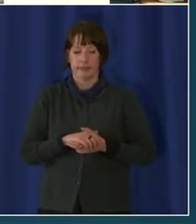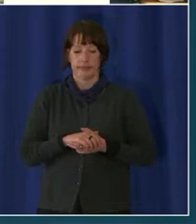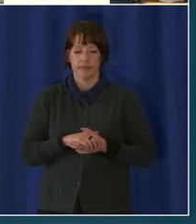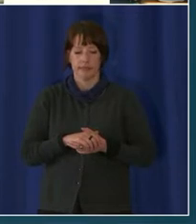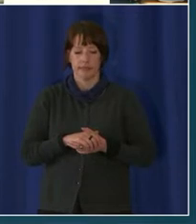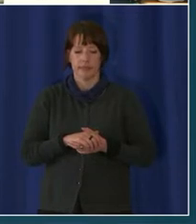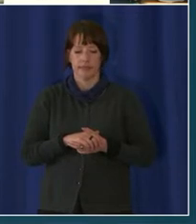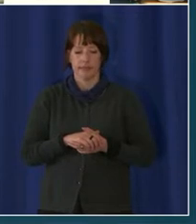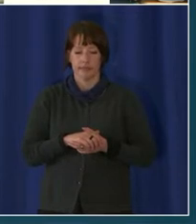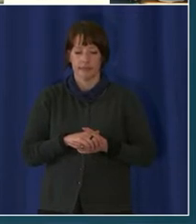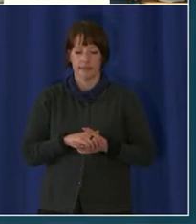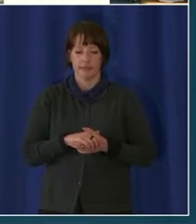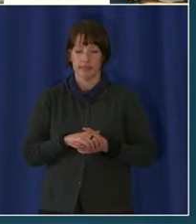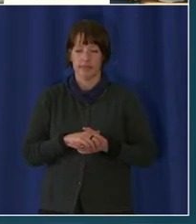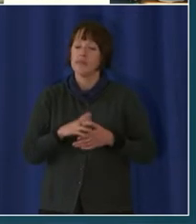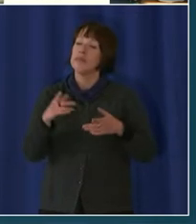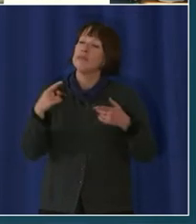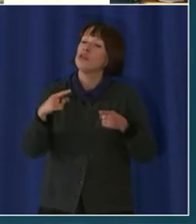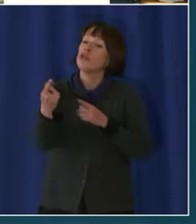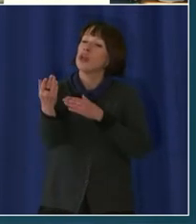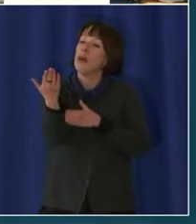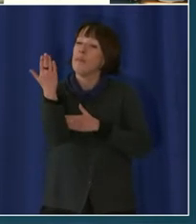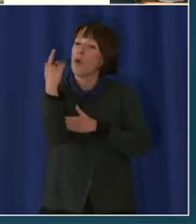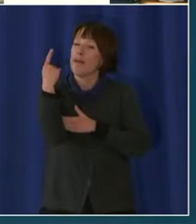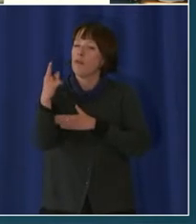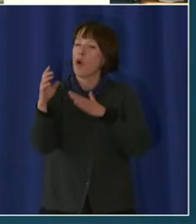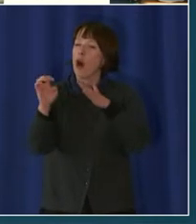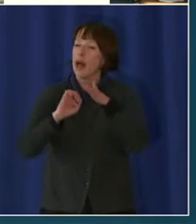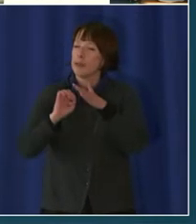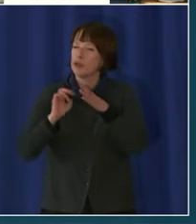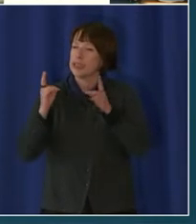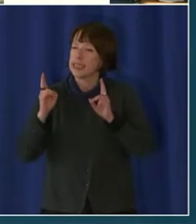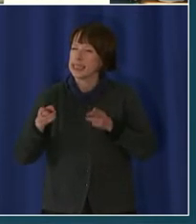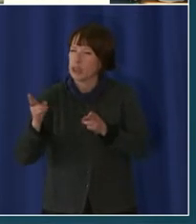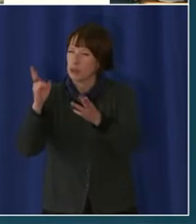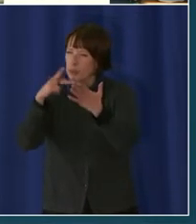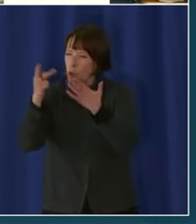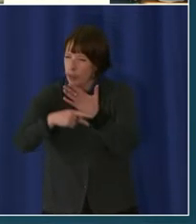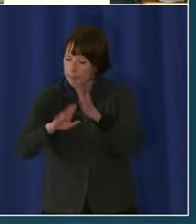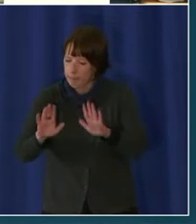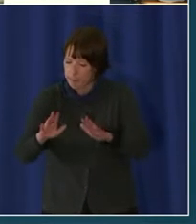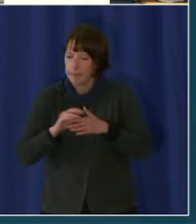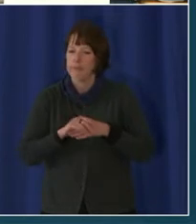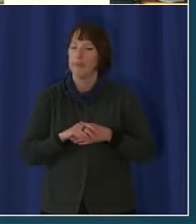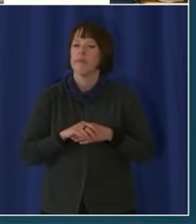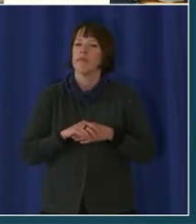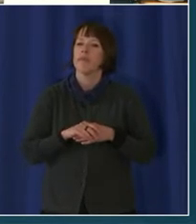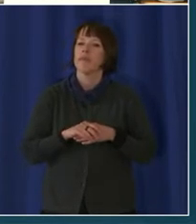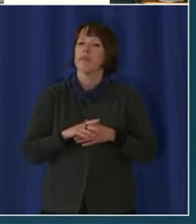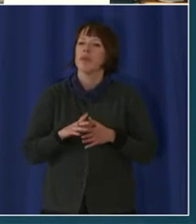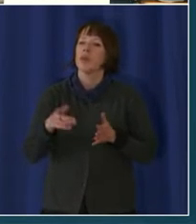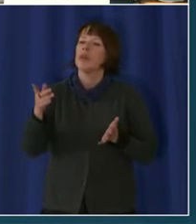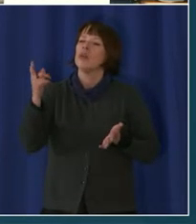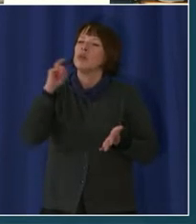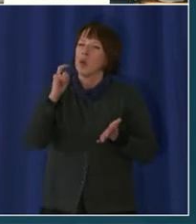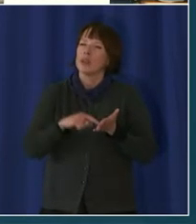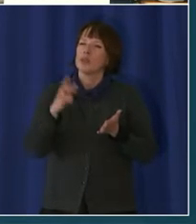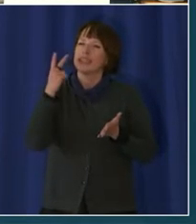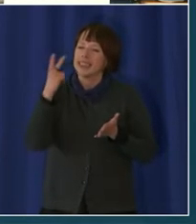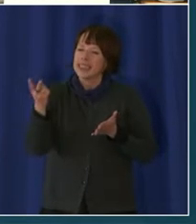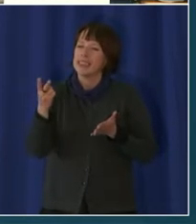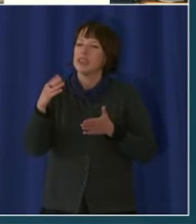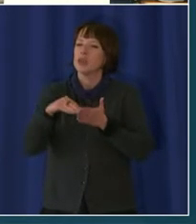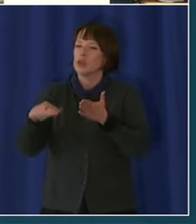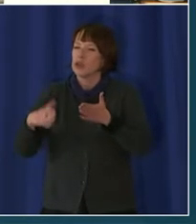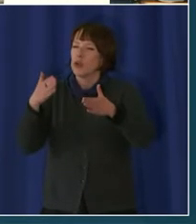talk a little bit more about the morning time in elementary acceleration, this is where we'll see students across